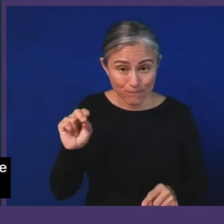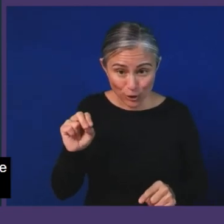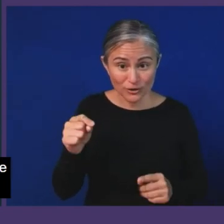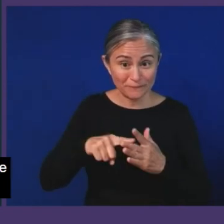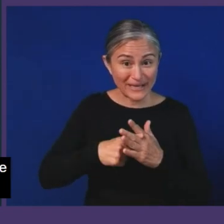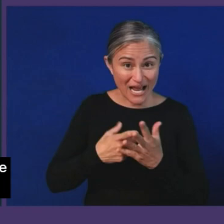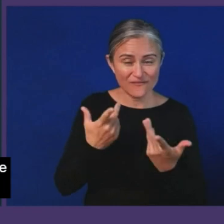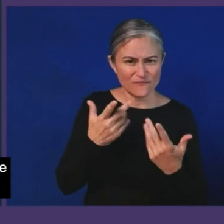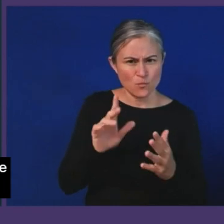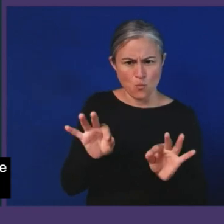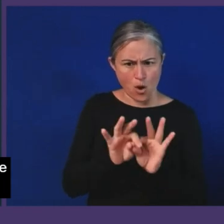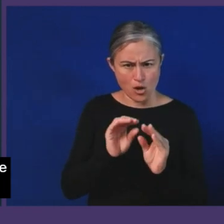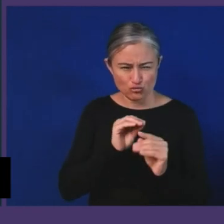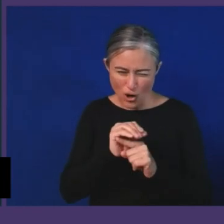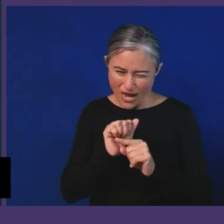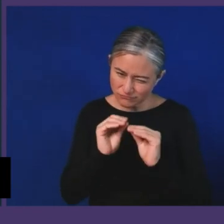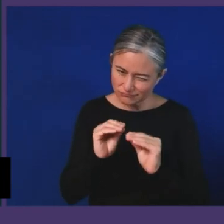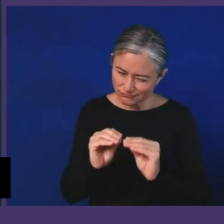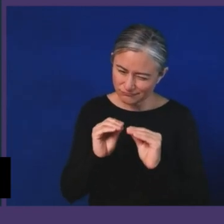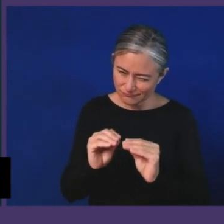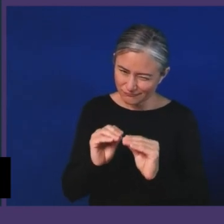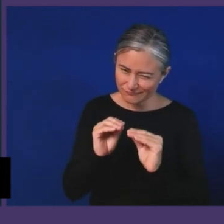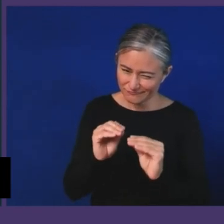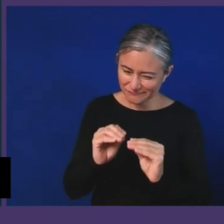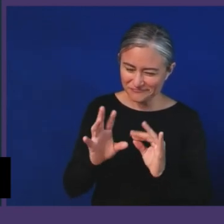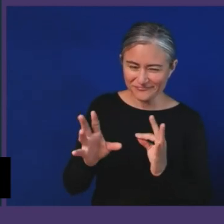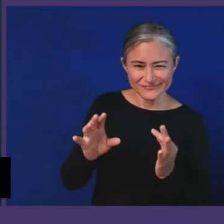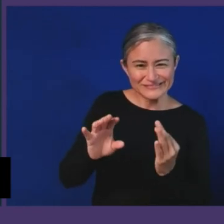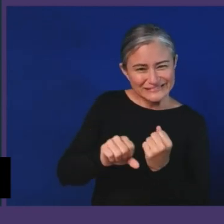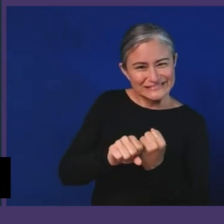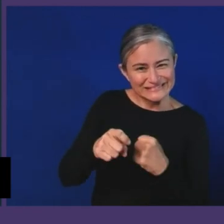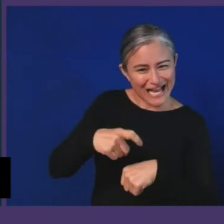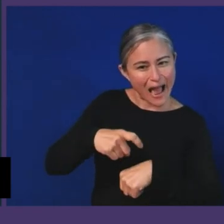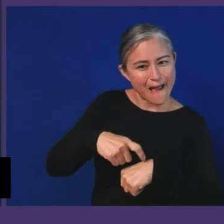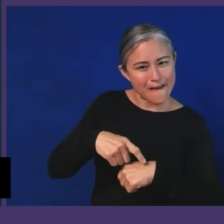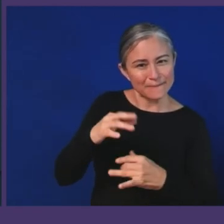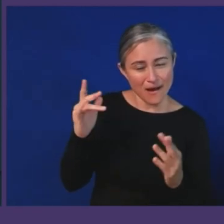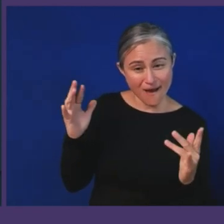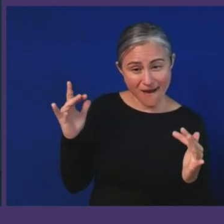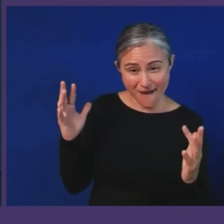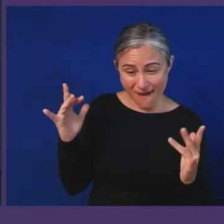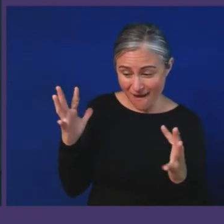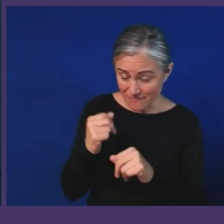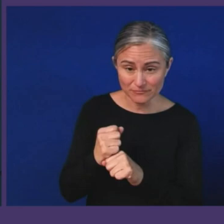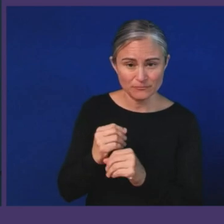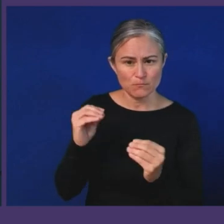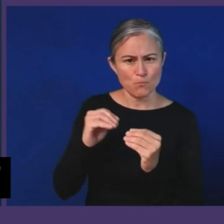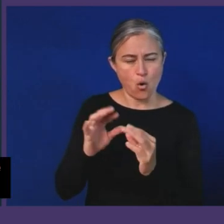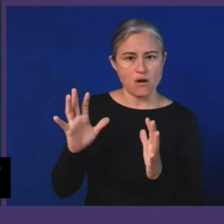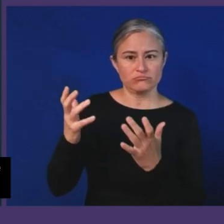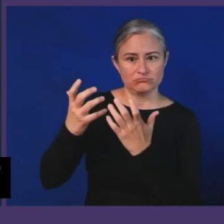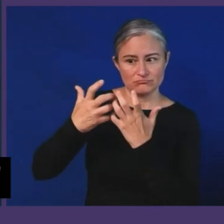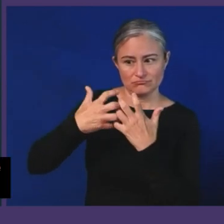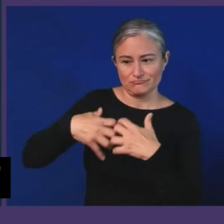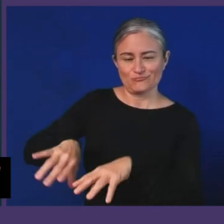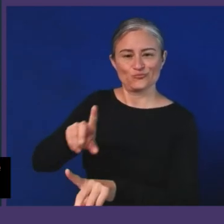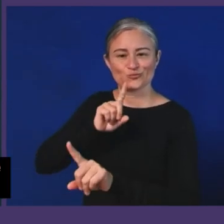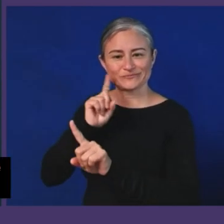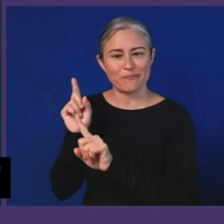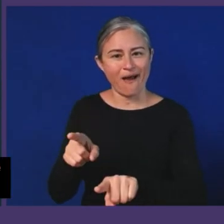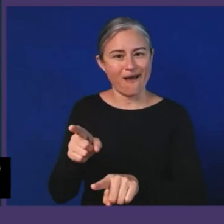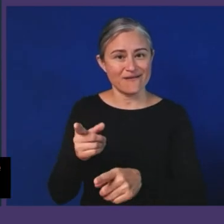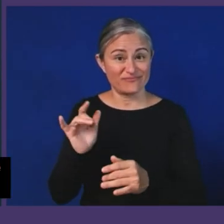you are getting more and more coherent and consistent samples from the model. And the way you sample from it, of course, is